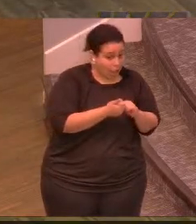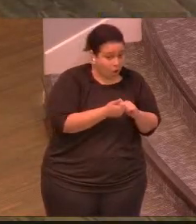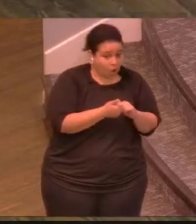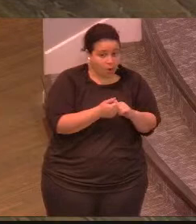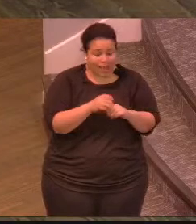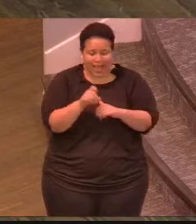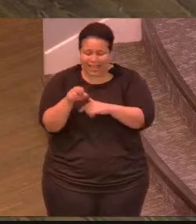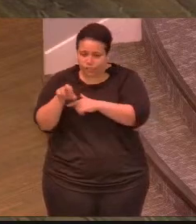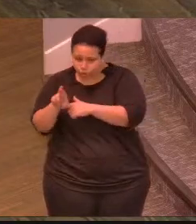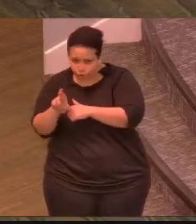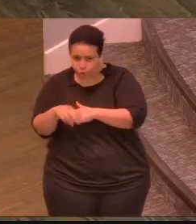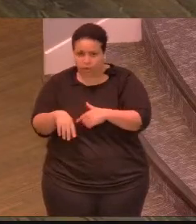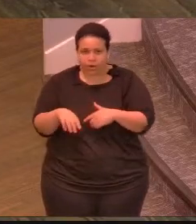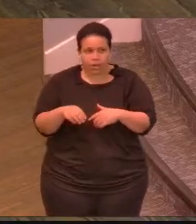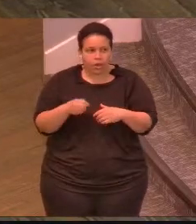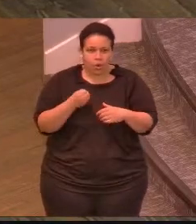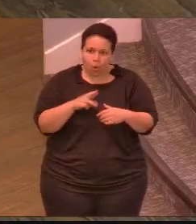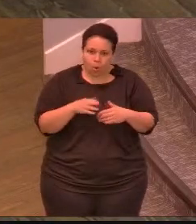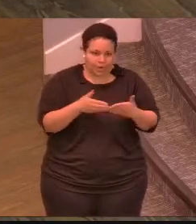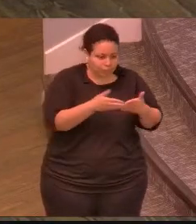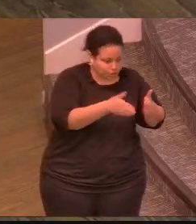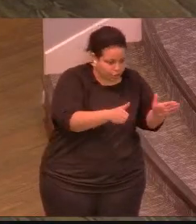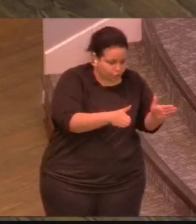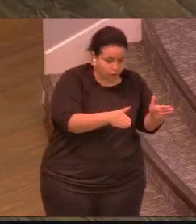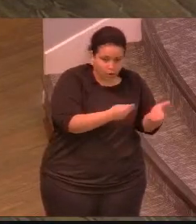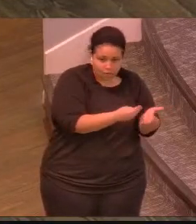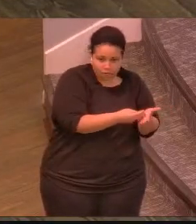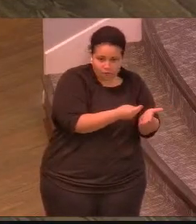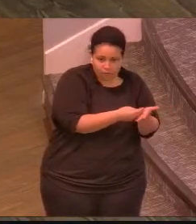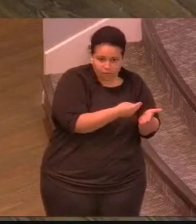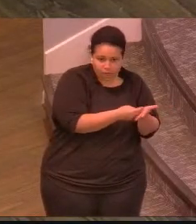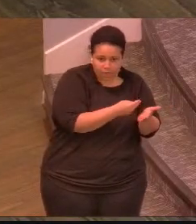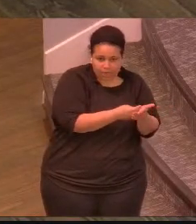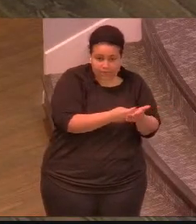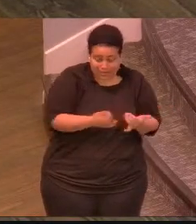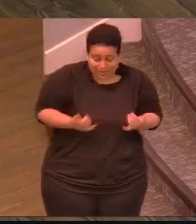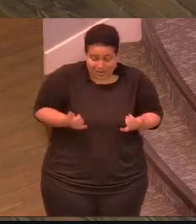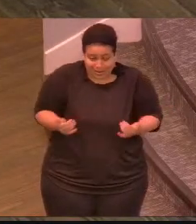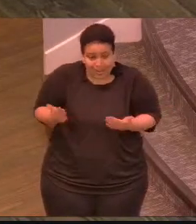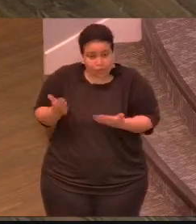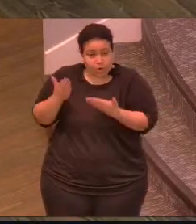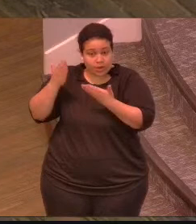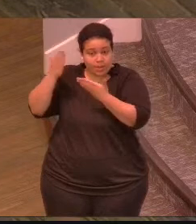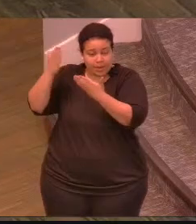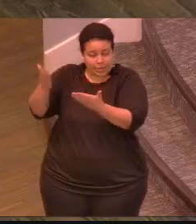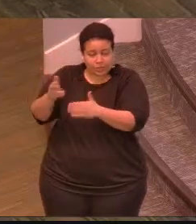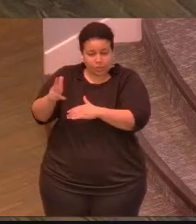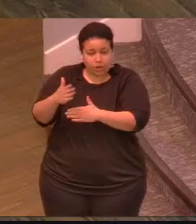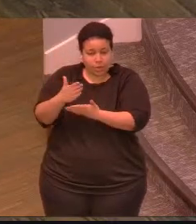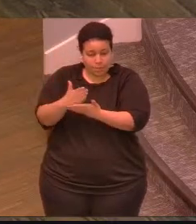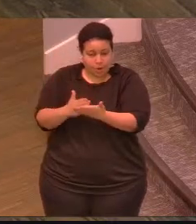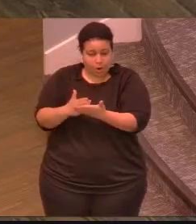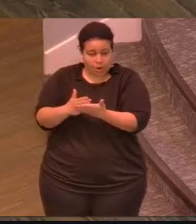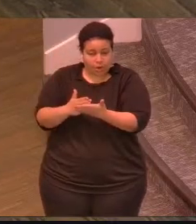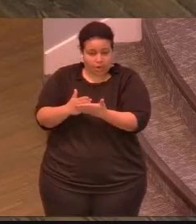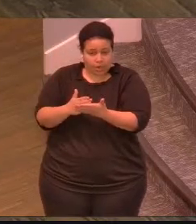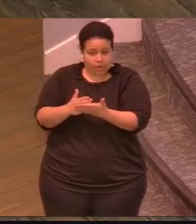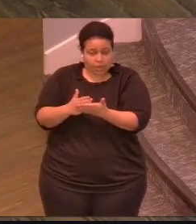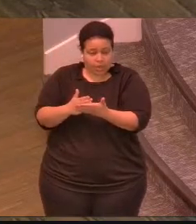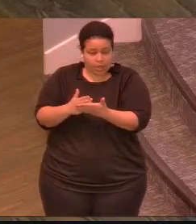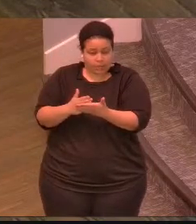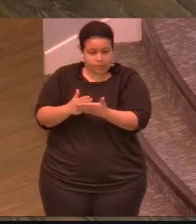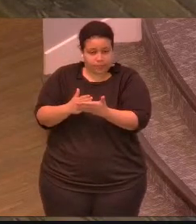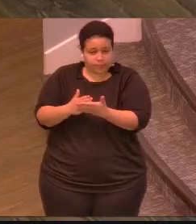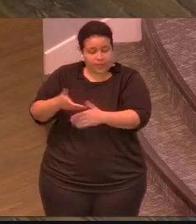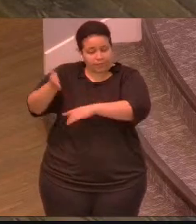with general funds. And the recommendation on the table tonight, which is the third part of this presentation, is that we're going